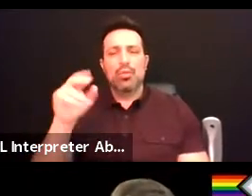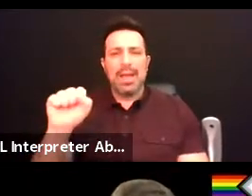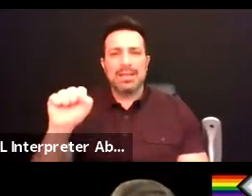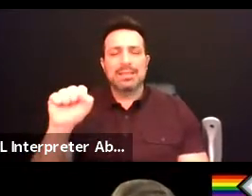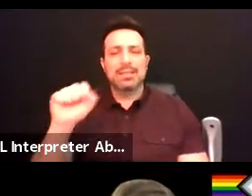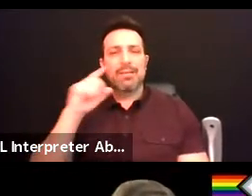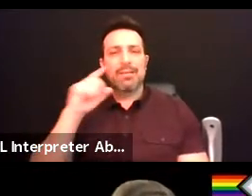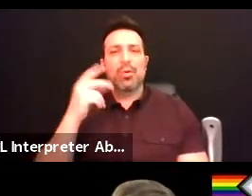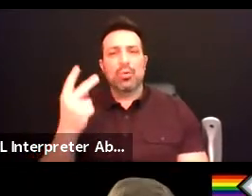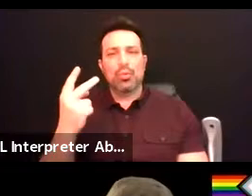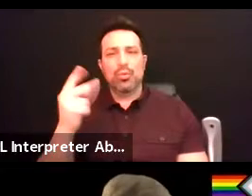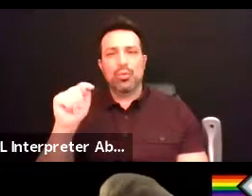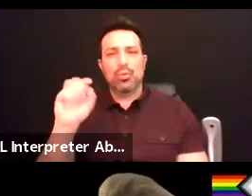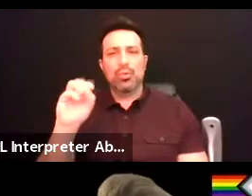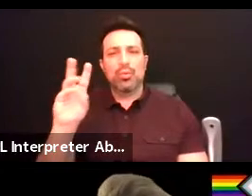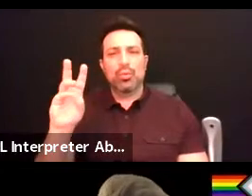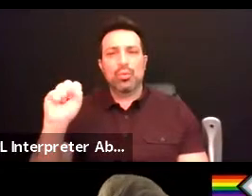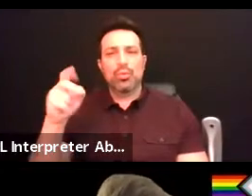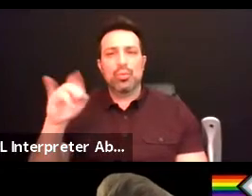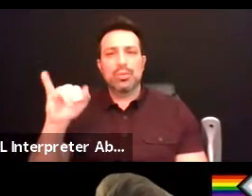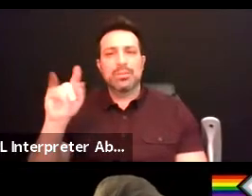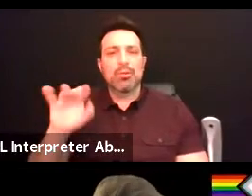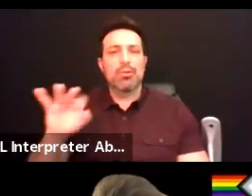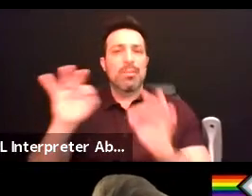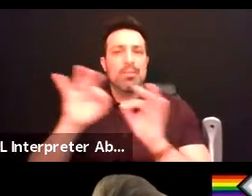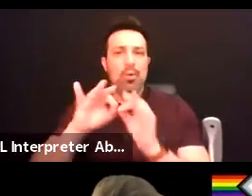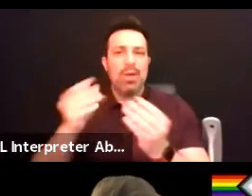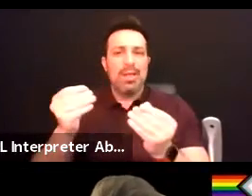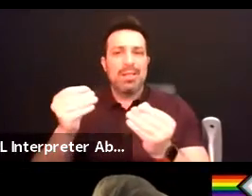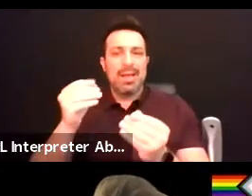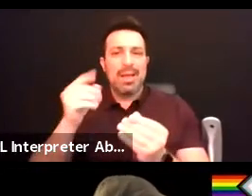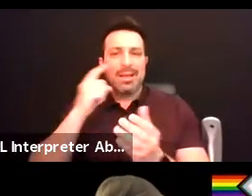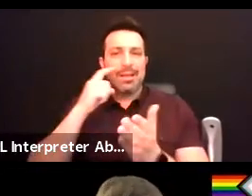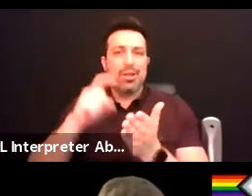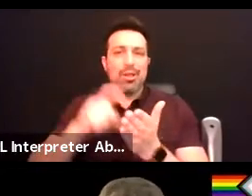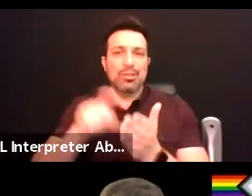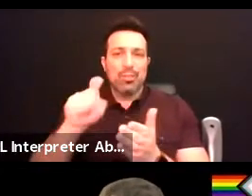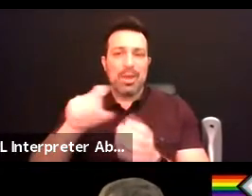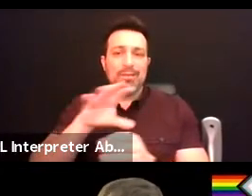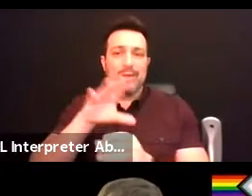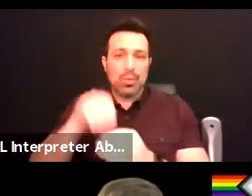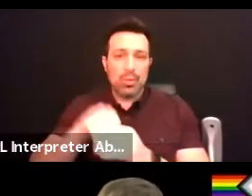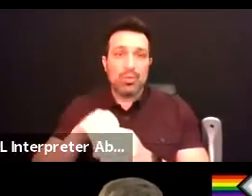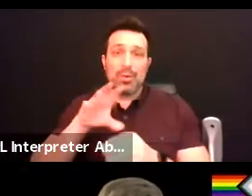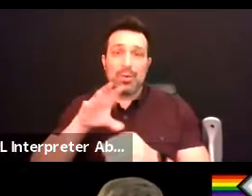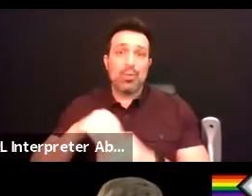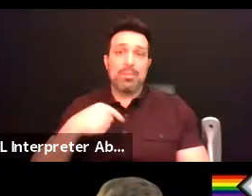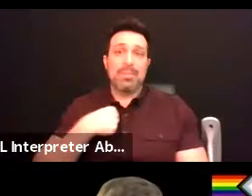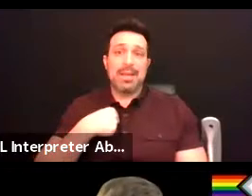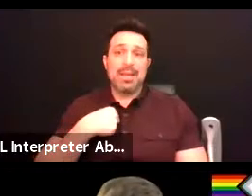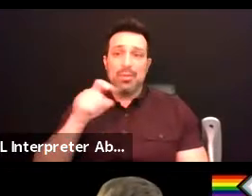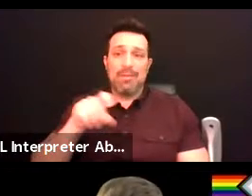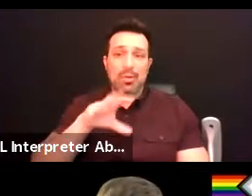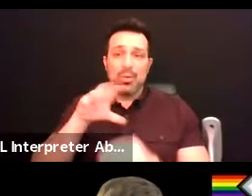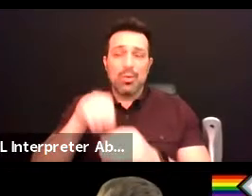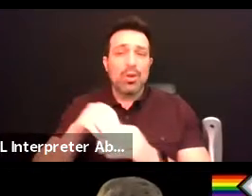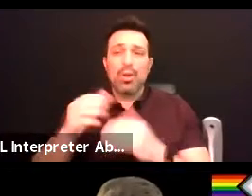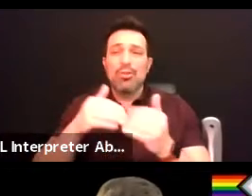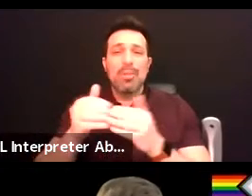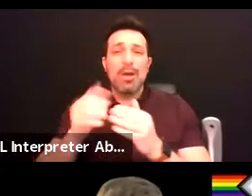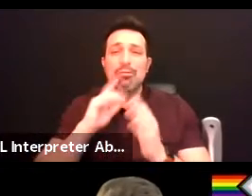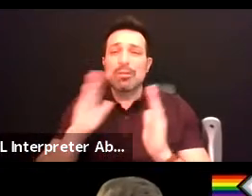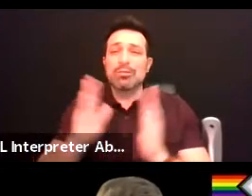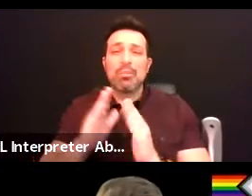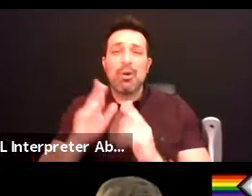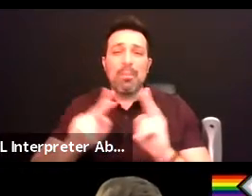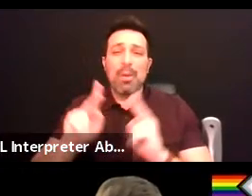very important if we're going to do land acknowledgements. We have to include them. We have to include me. We have to include them, no matter how small that population